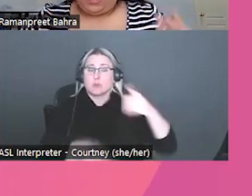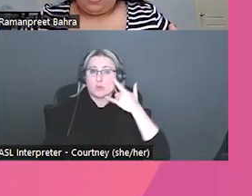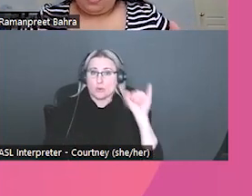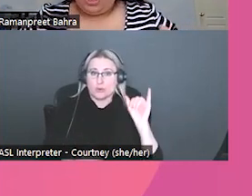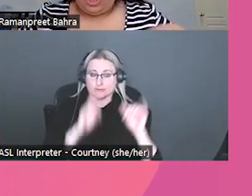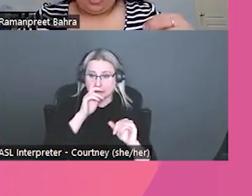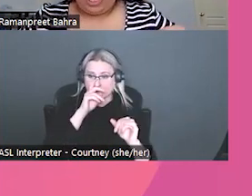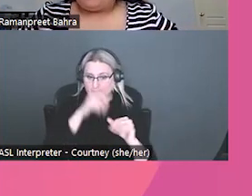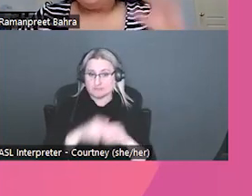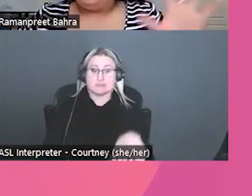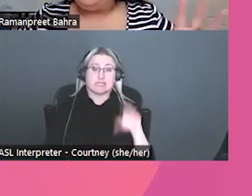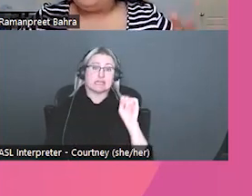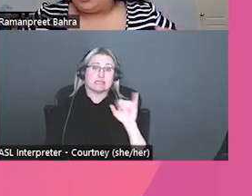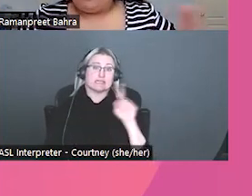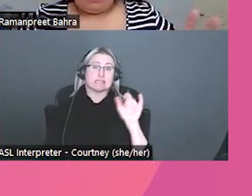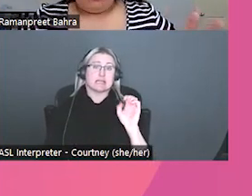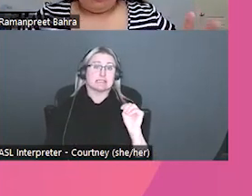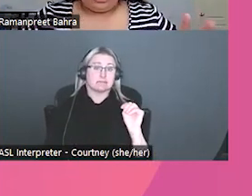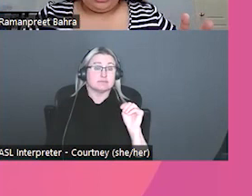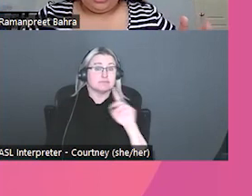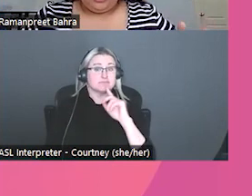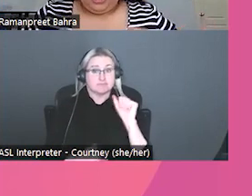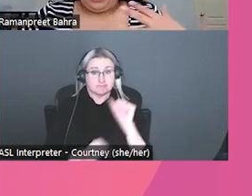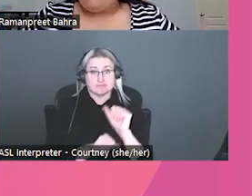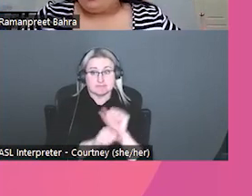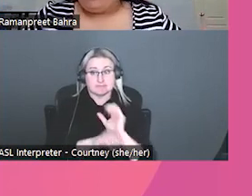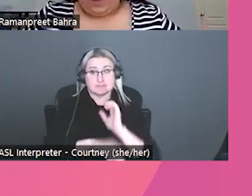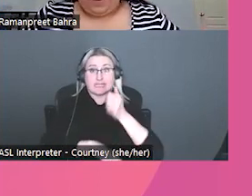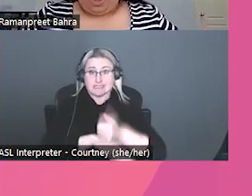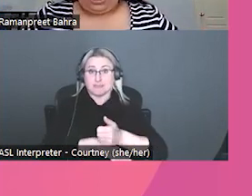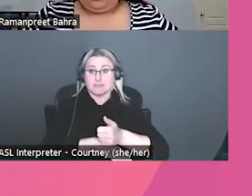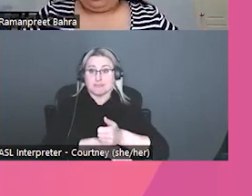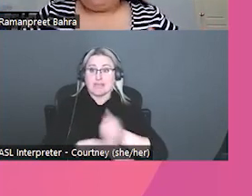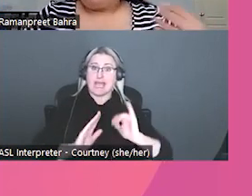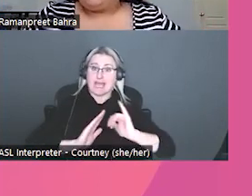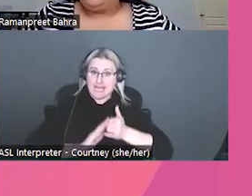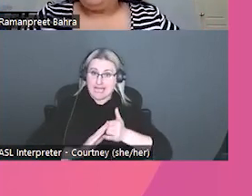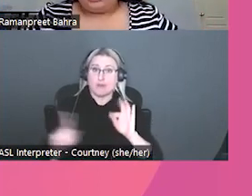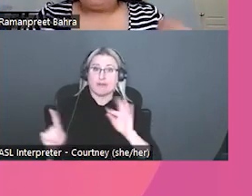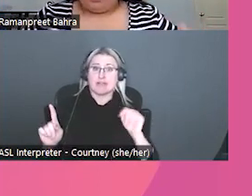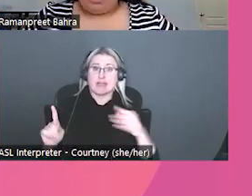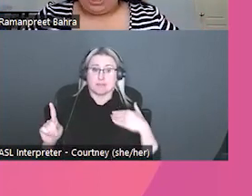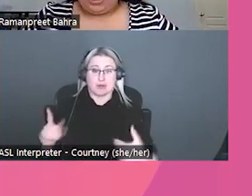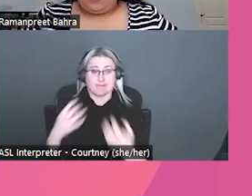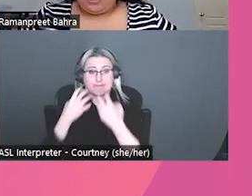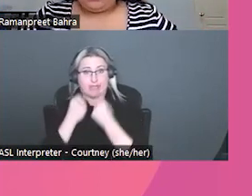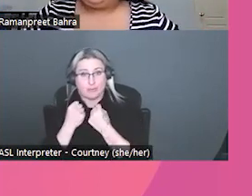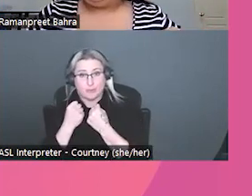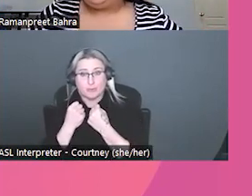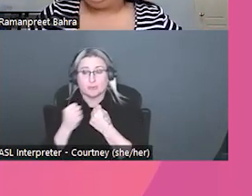how sizeism shapes literally and metaphorically how our fat bodies should be valued,